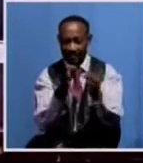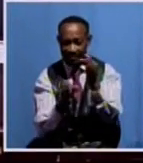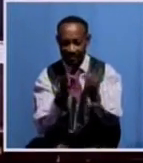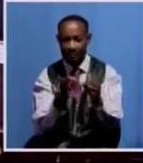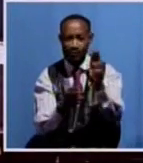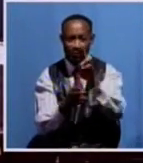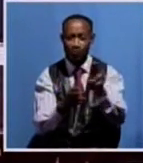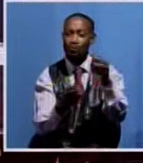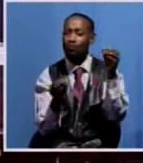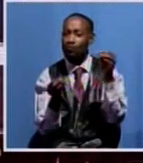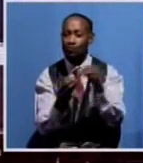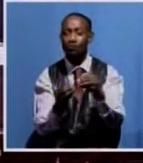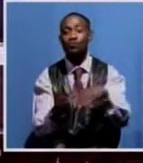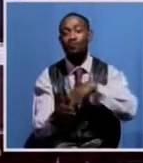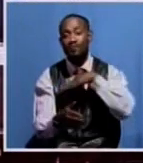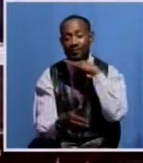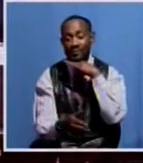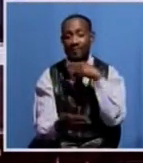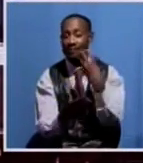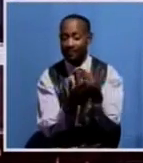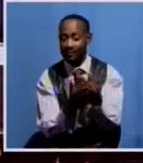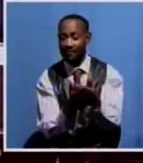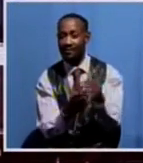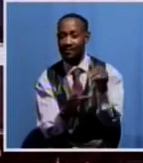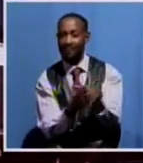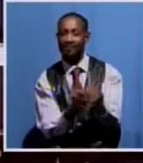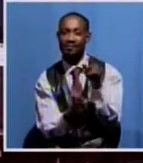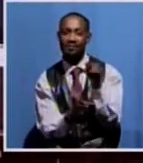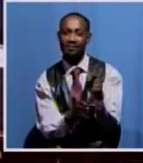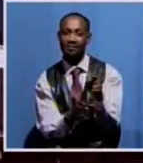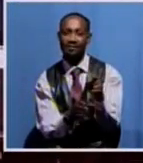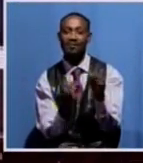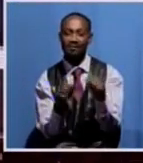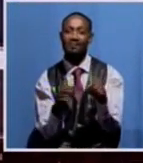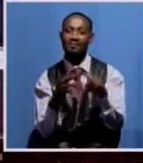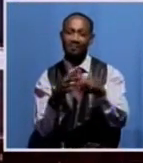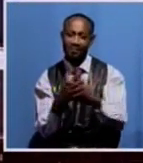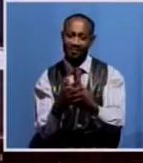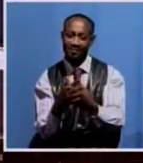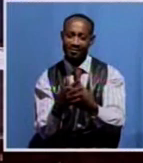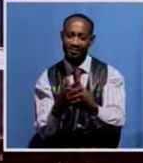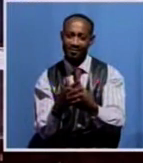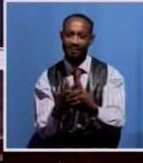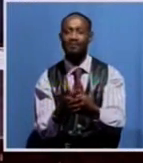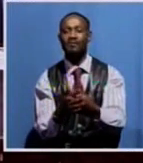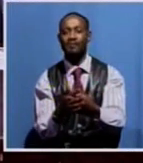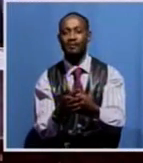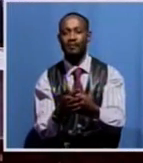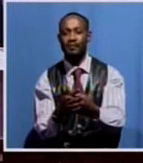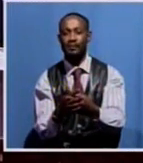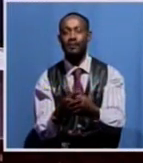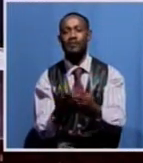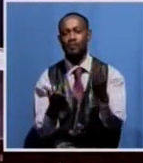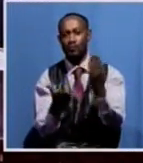enough or we put enough resources in that area, we'll be able to begin to stimulate economic activity. I think it's not a secret